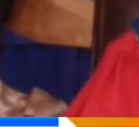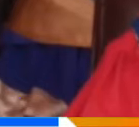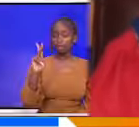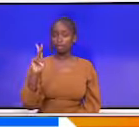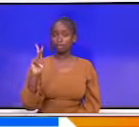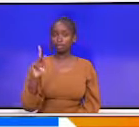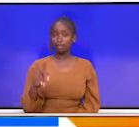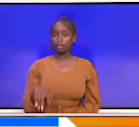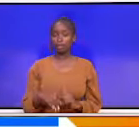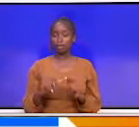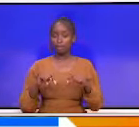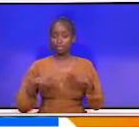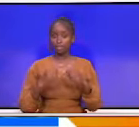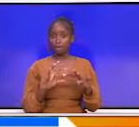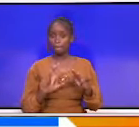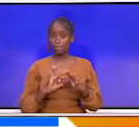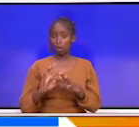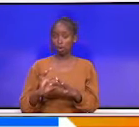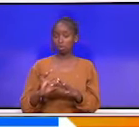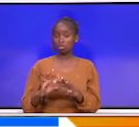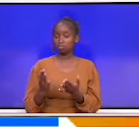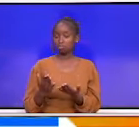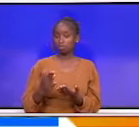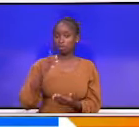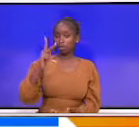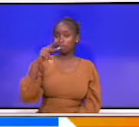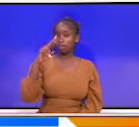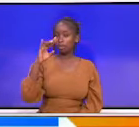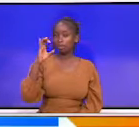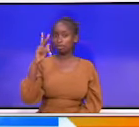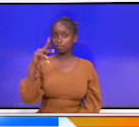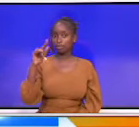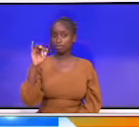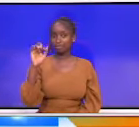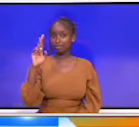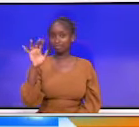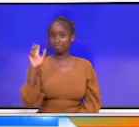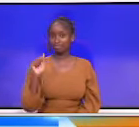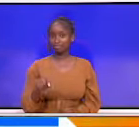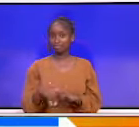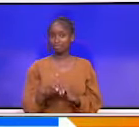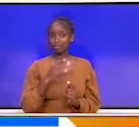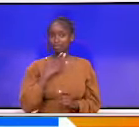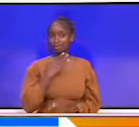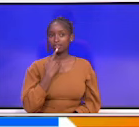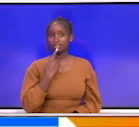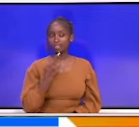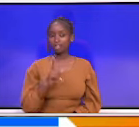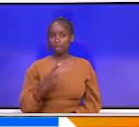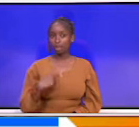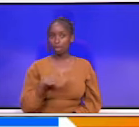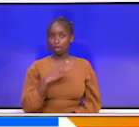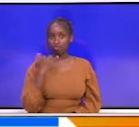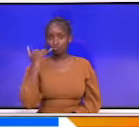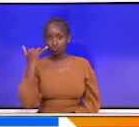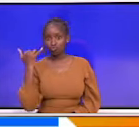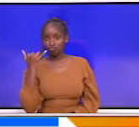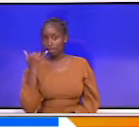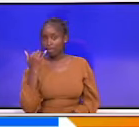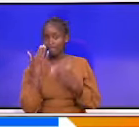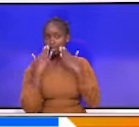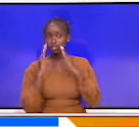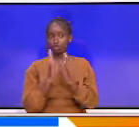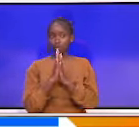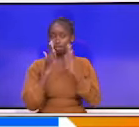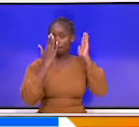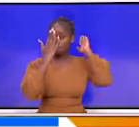indeed I belong to Presbyterian, but I want to say that we have been talking over the phone with